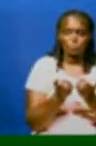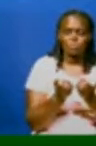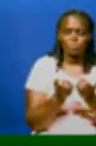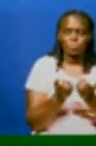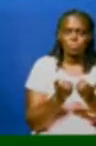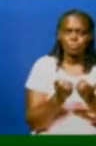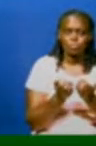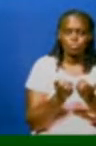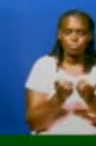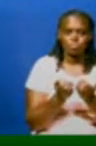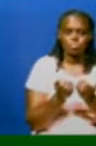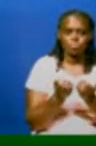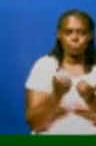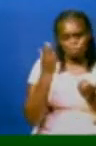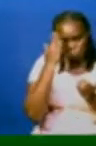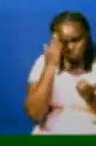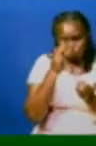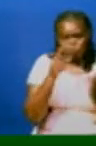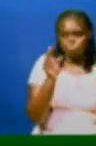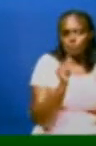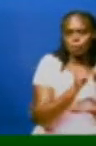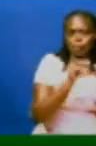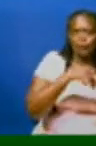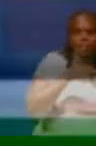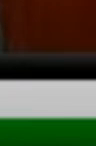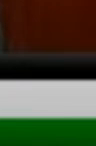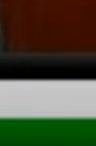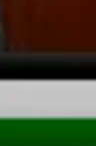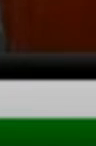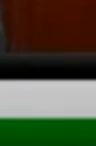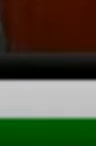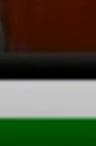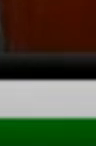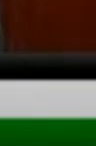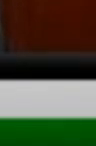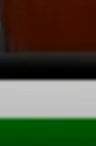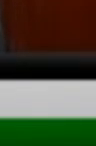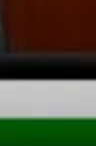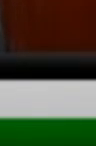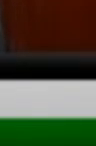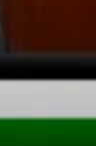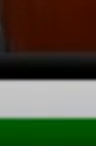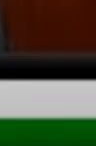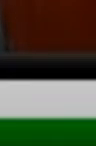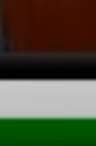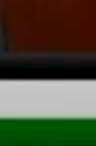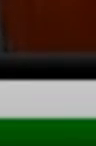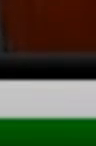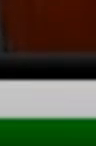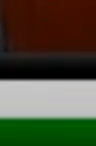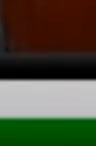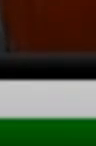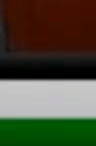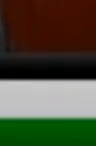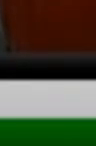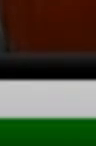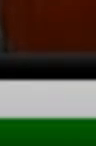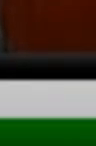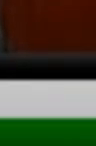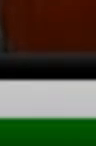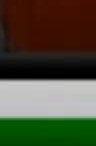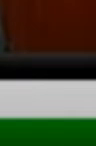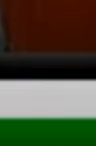the particular motion, which I think after this, after a few revisions, we can put it as a bill. And